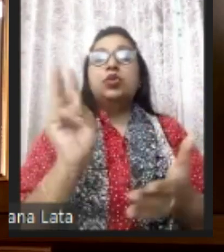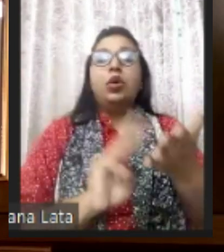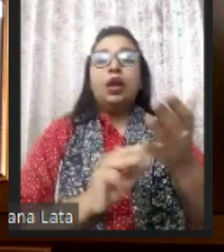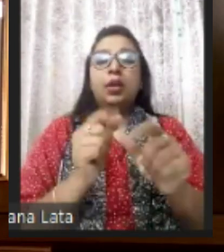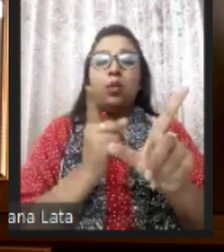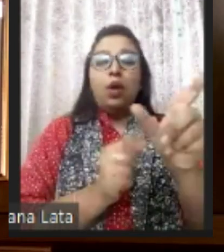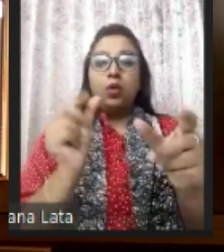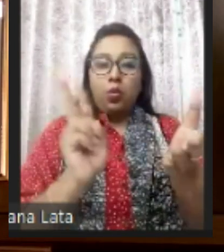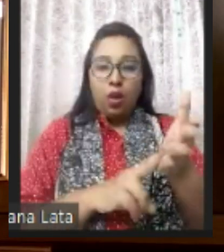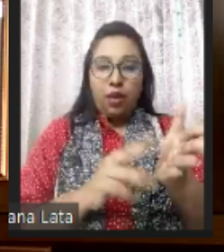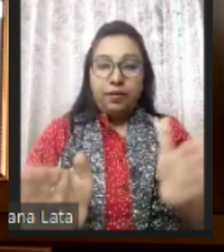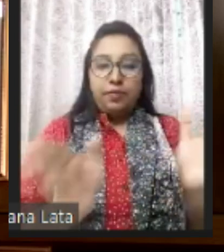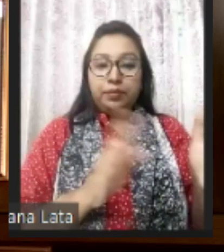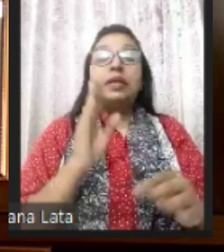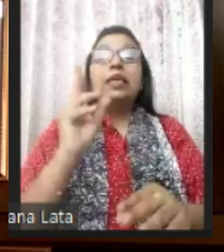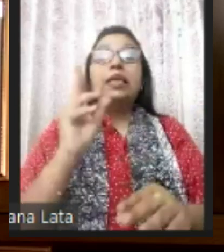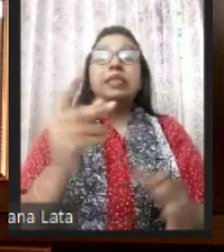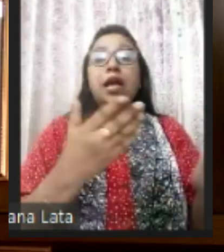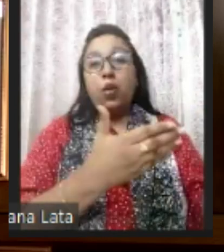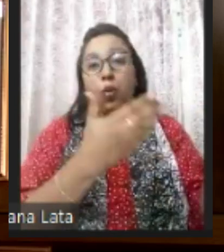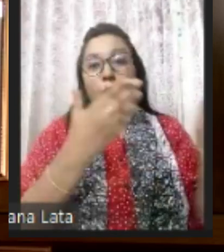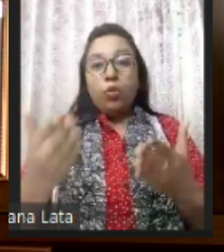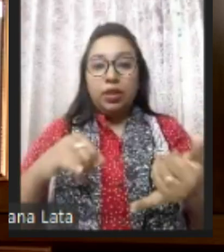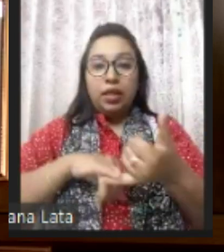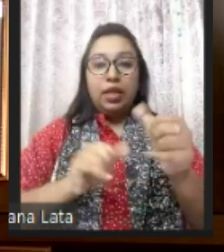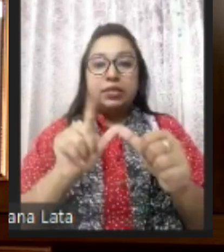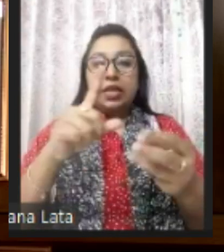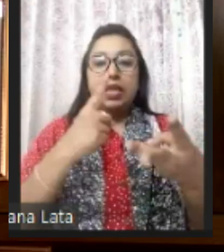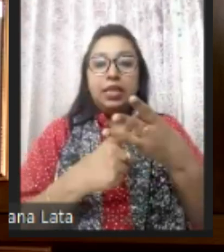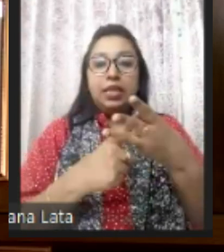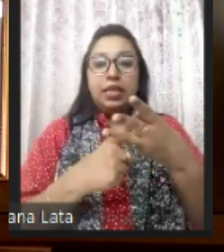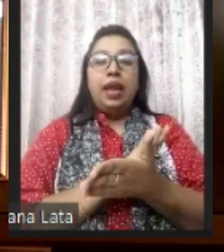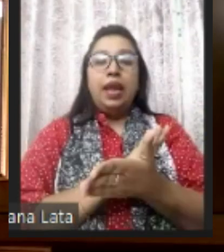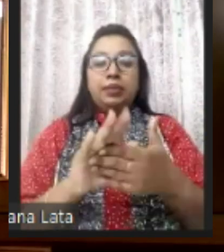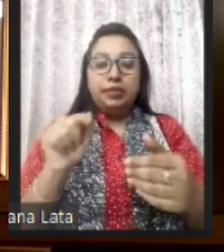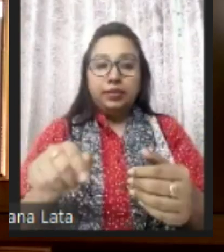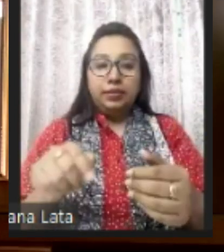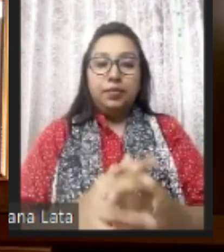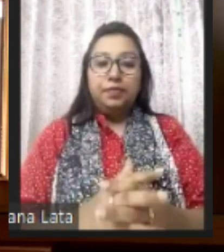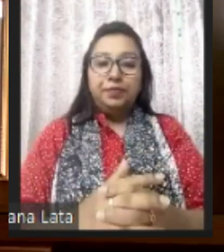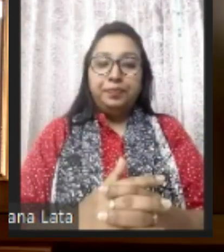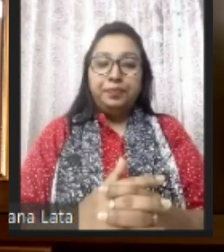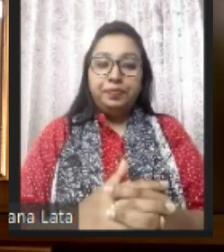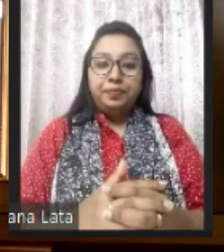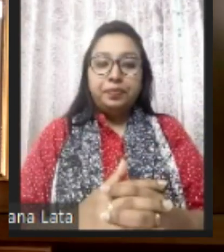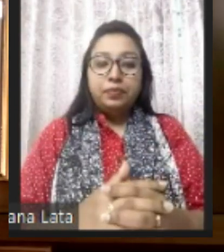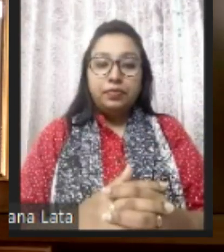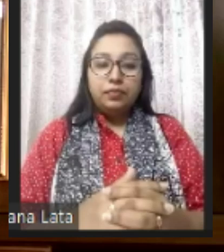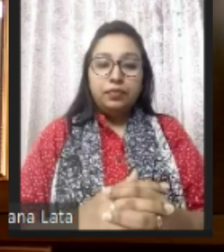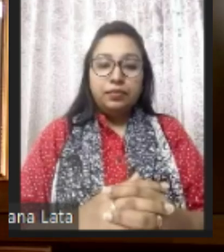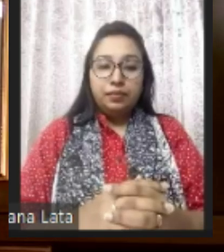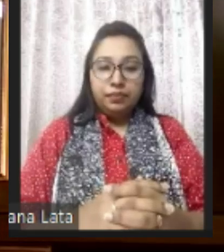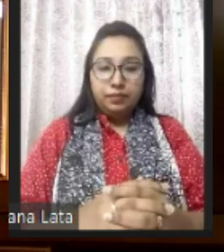special guest, Mr. Saleh, Director General of the Department of Social Service of Bangladesh.